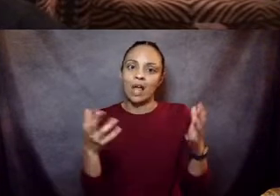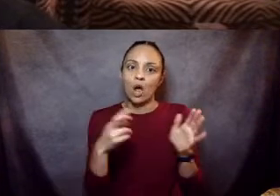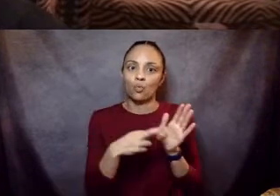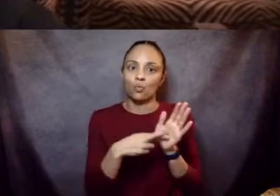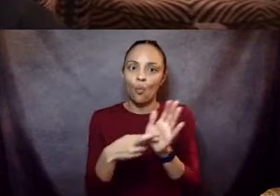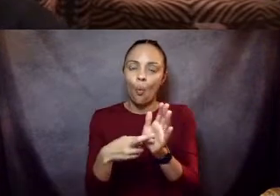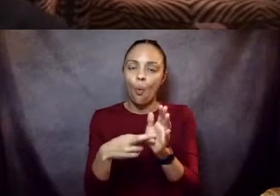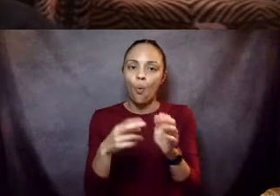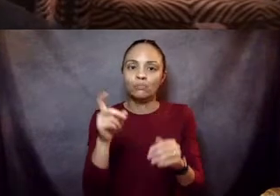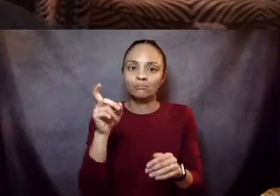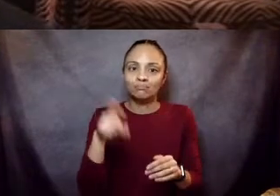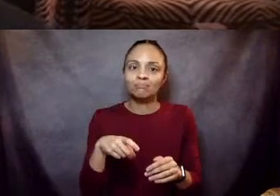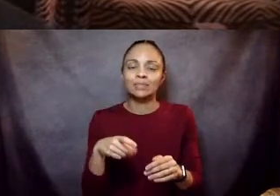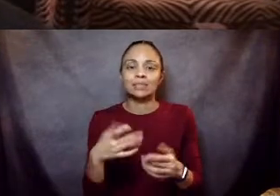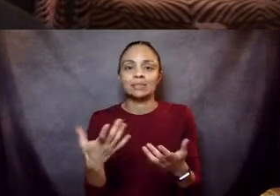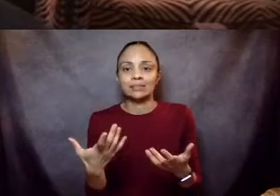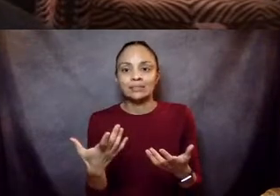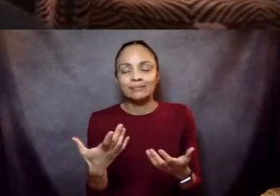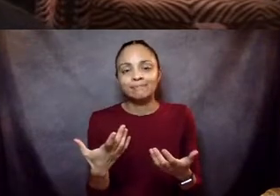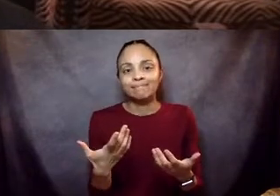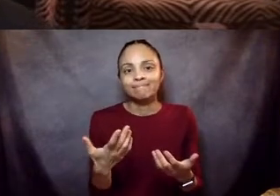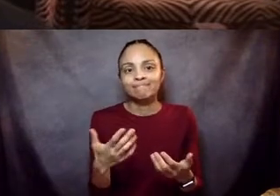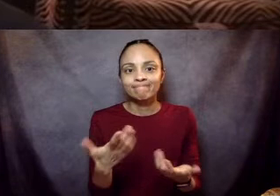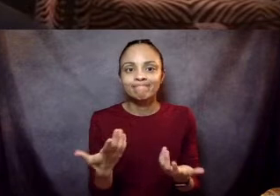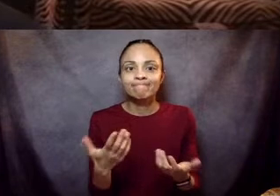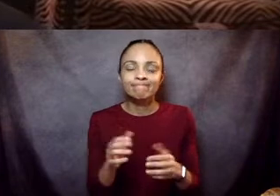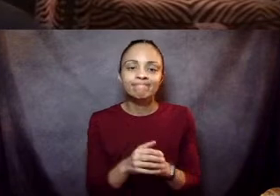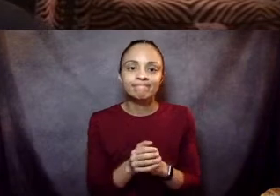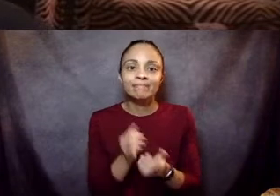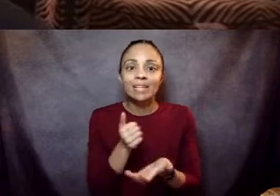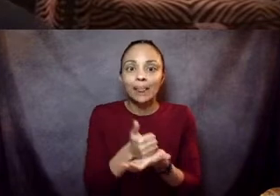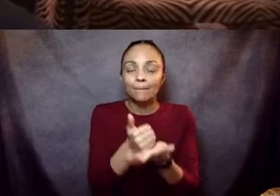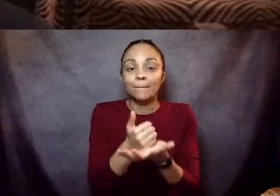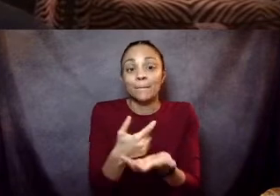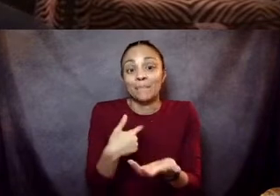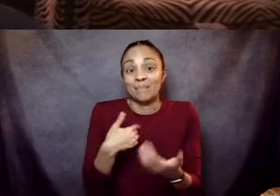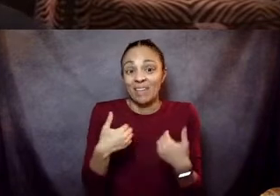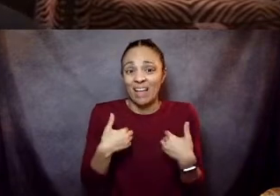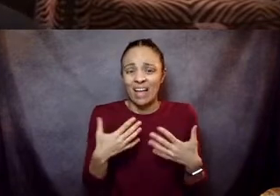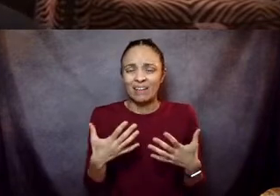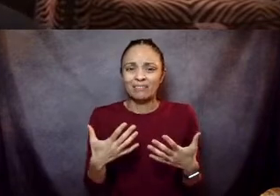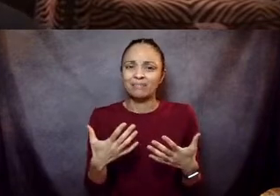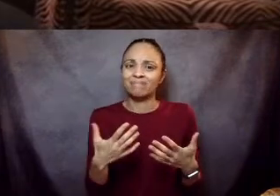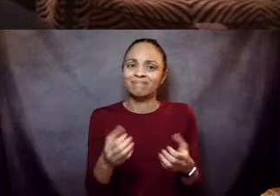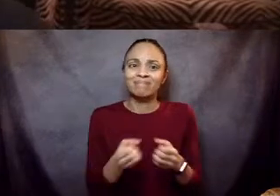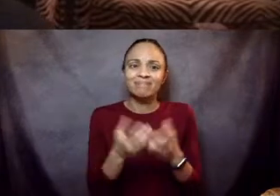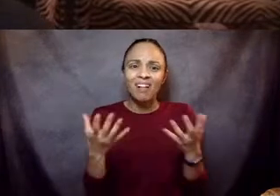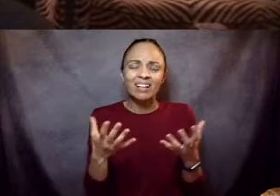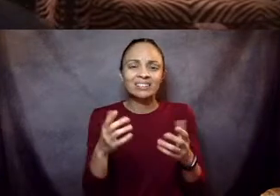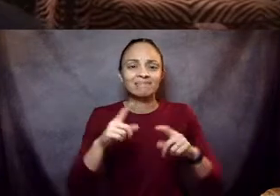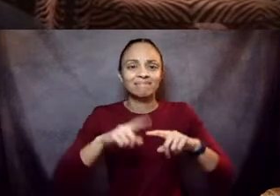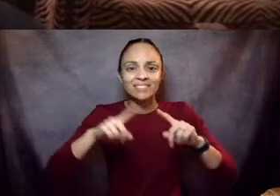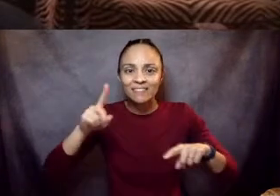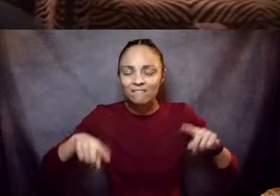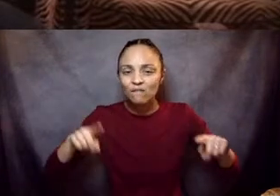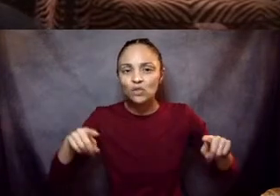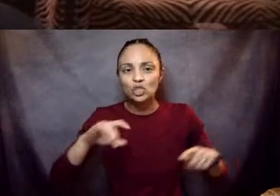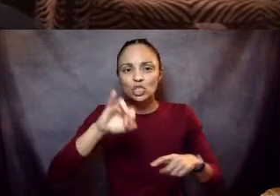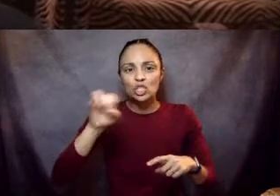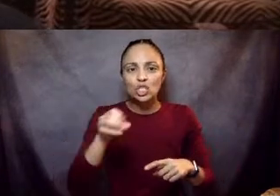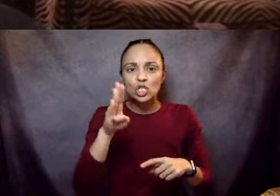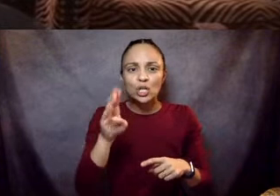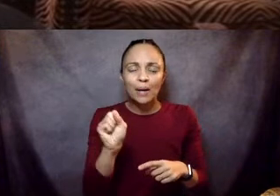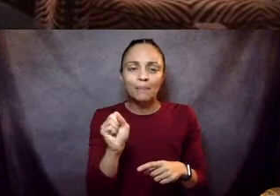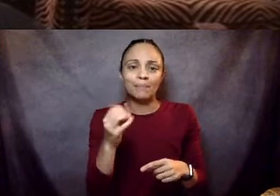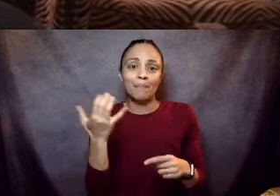into my role and my calling, and I have so much energy, and I just kind of equated to that God